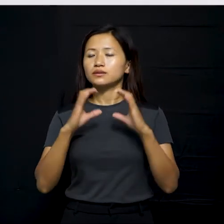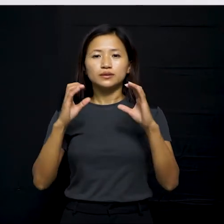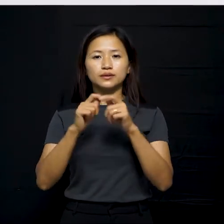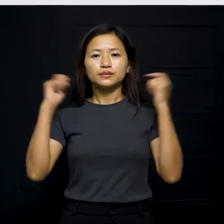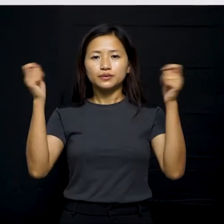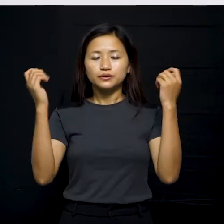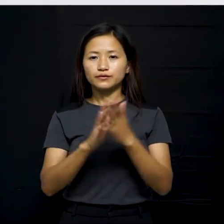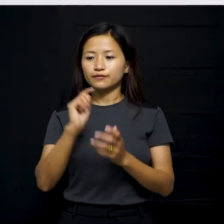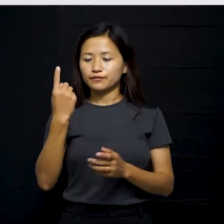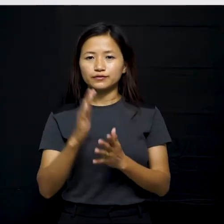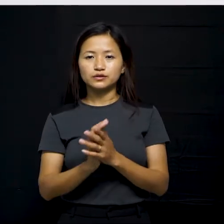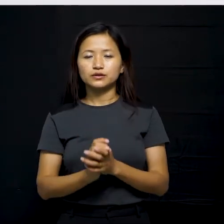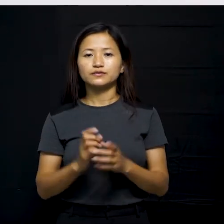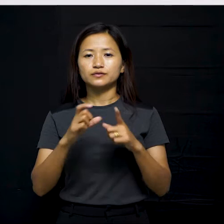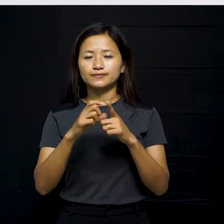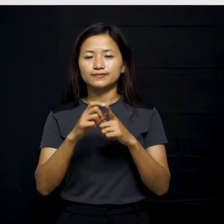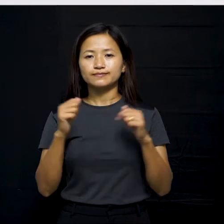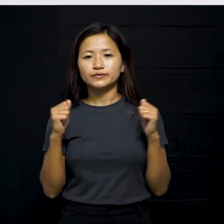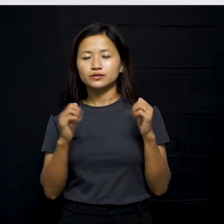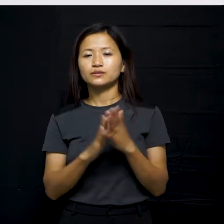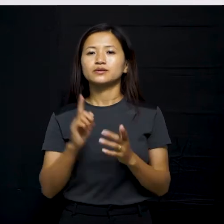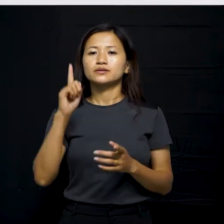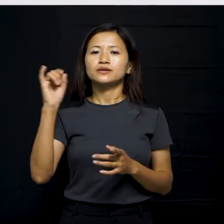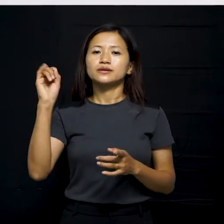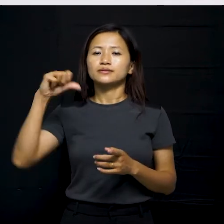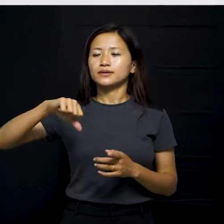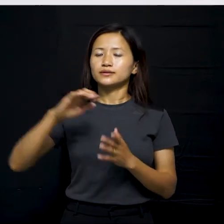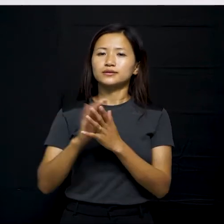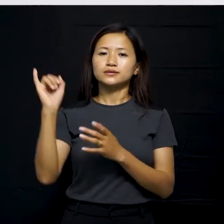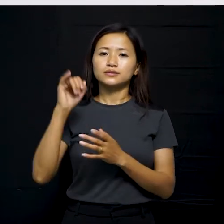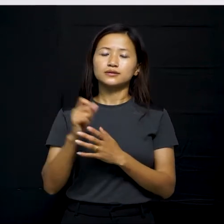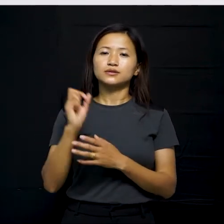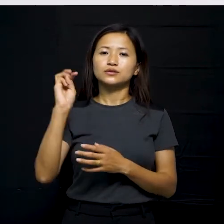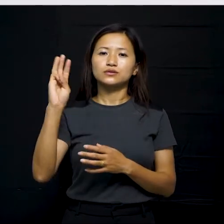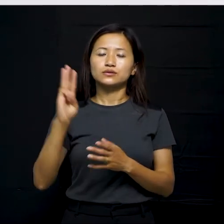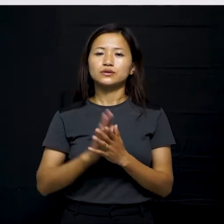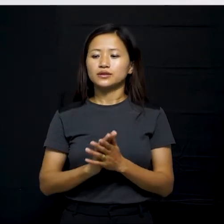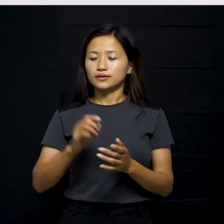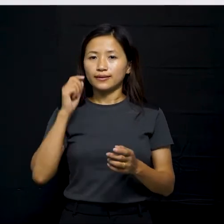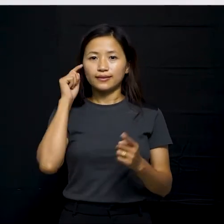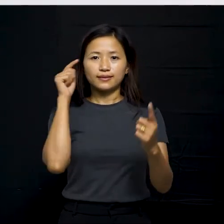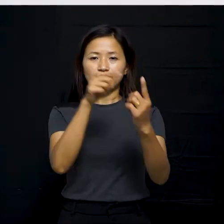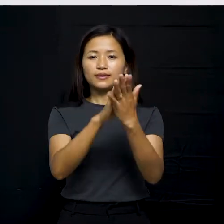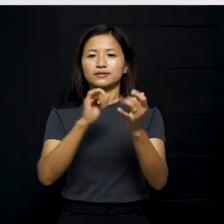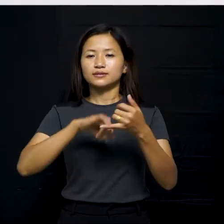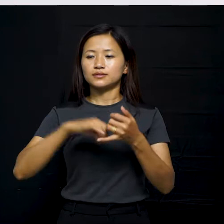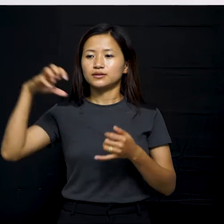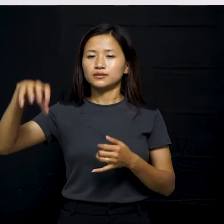because on 1st of December 1963, Nagaland has attained its statehood. So in order to